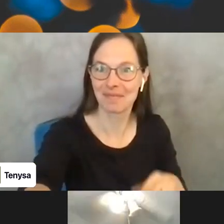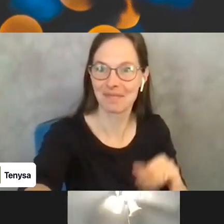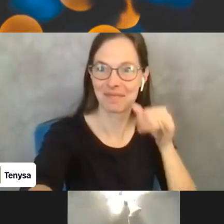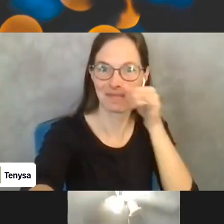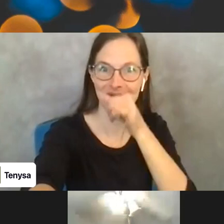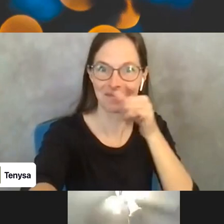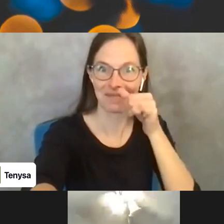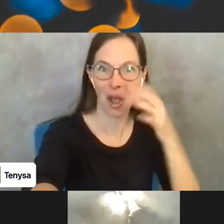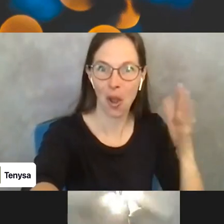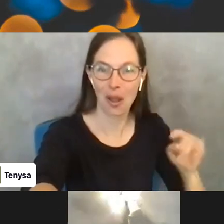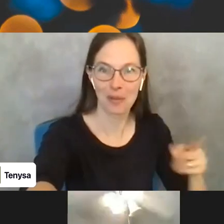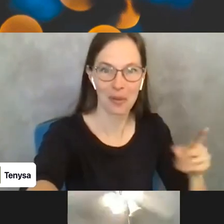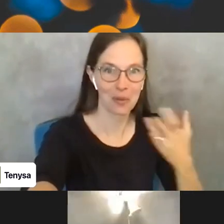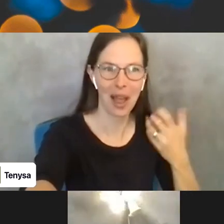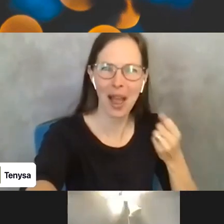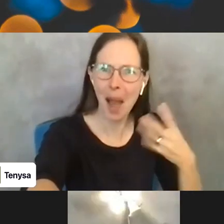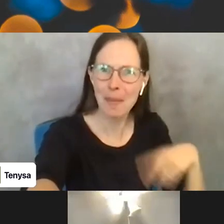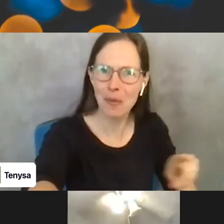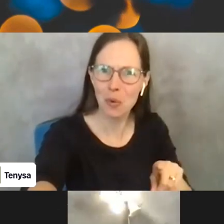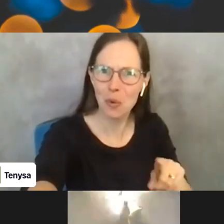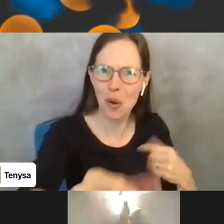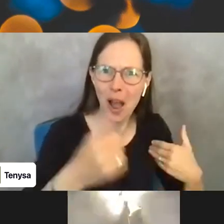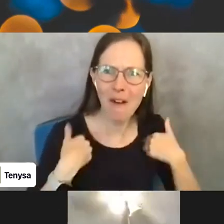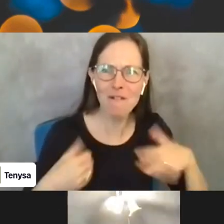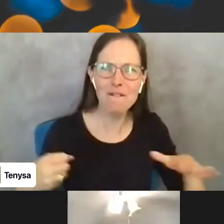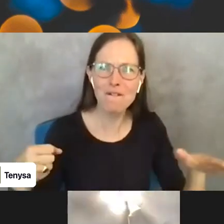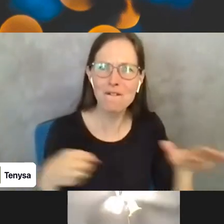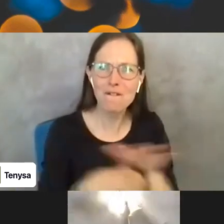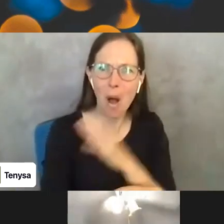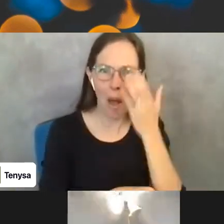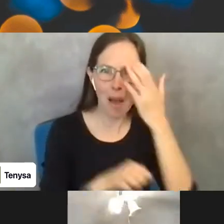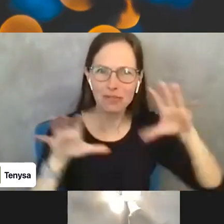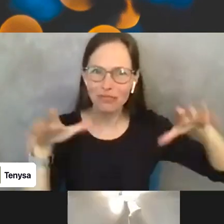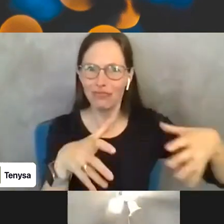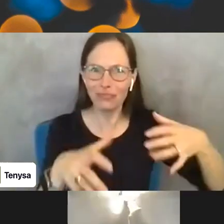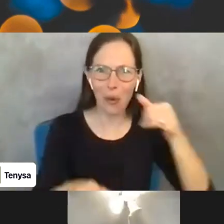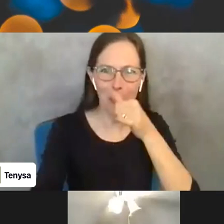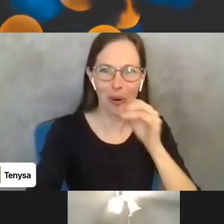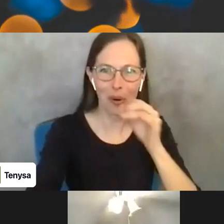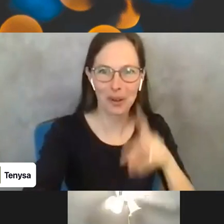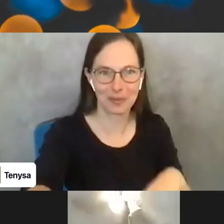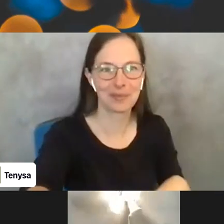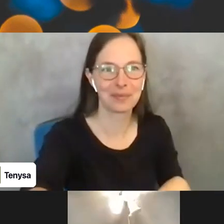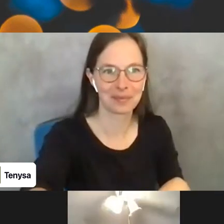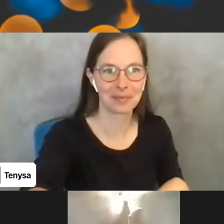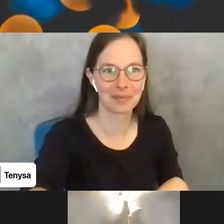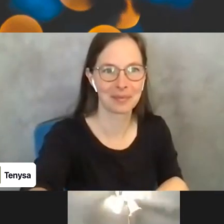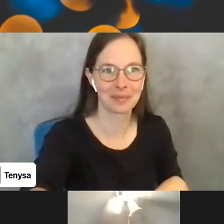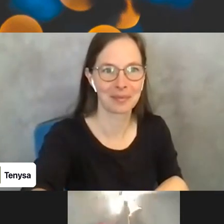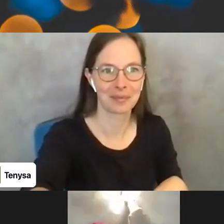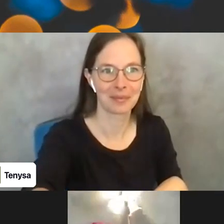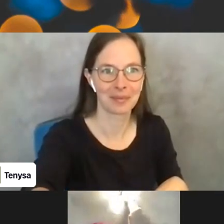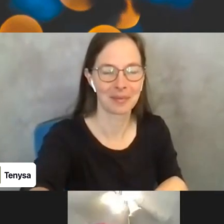there. How many, do you have a full pirate crew? All right, now there's going to be, I'm so worried now there's going to be some sort of